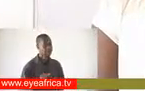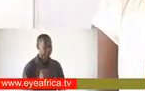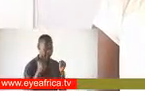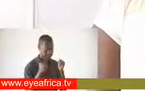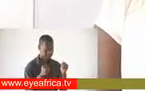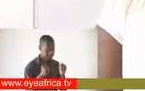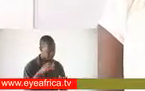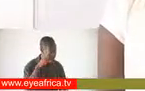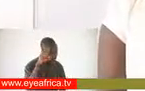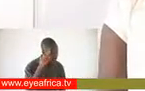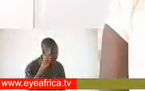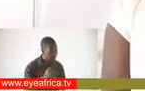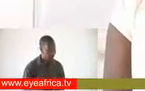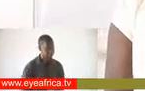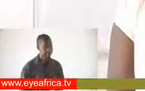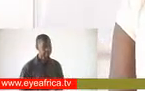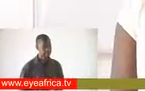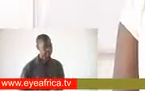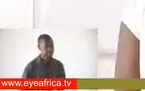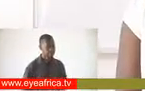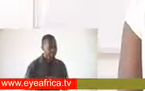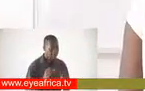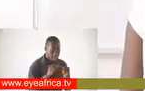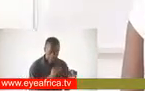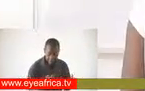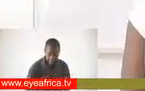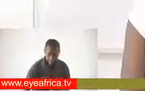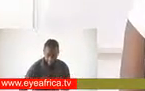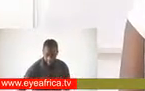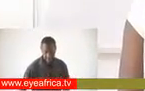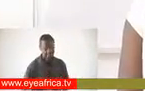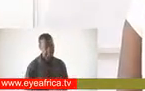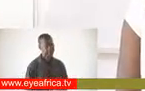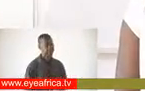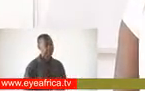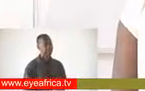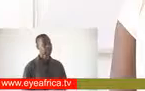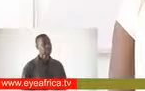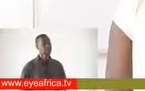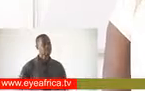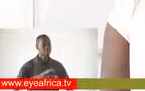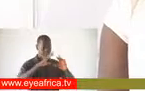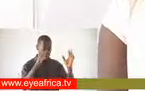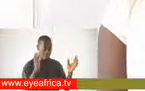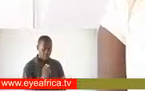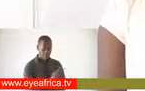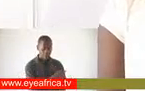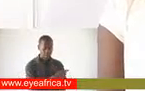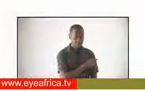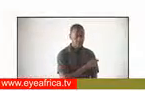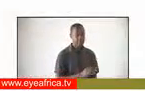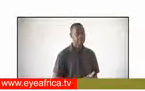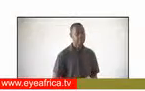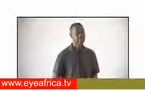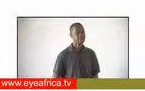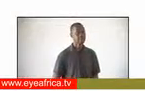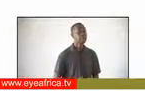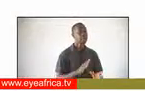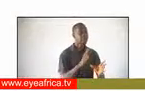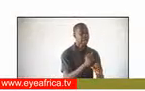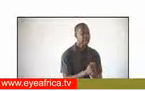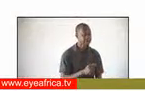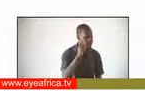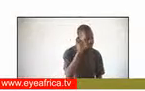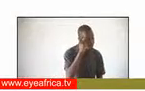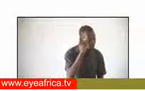your understanding on letter writing and also enable you to